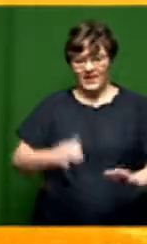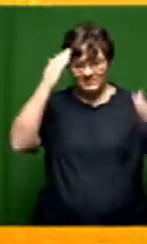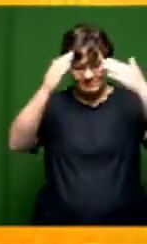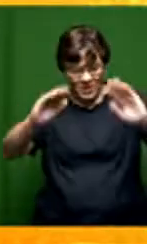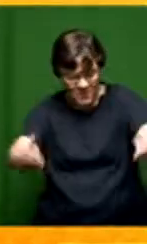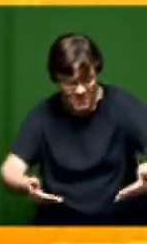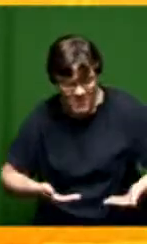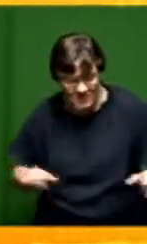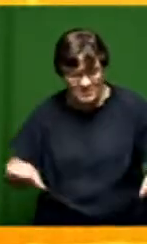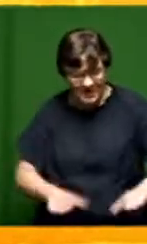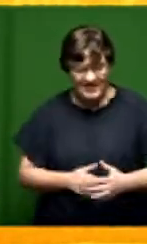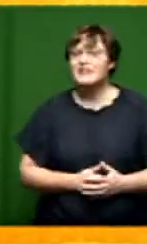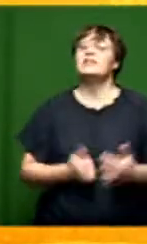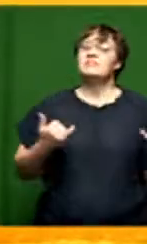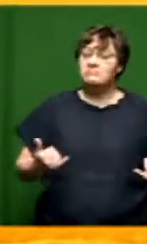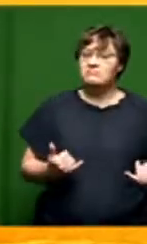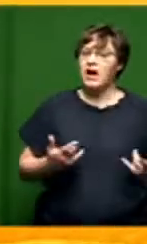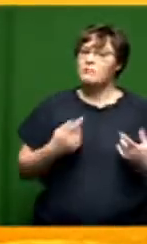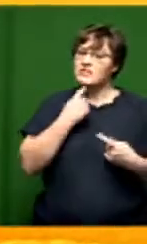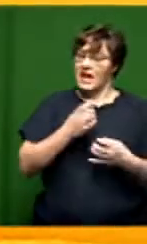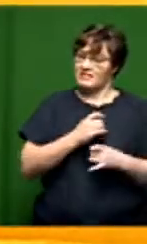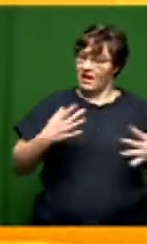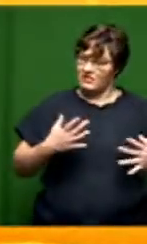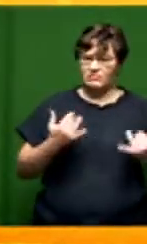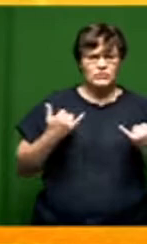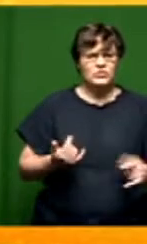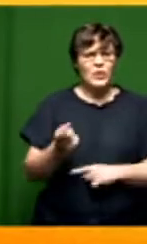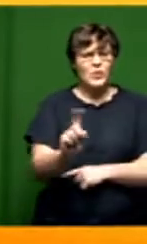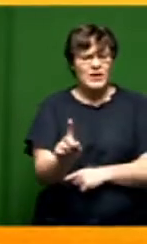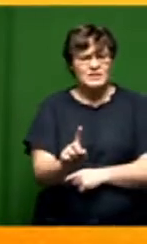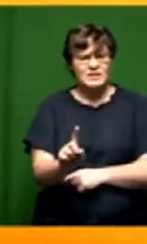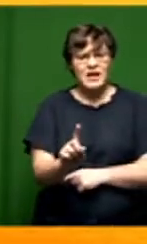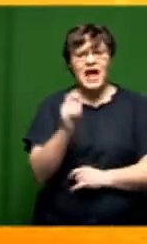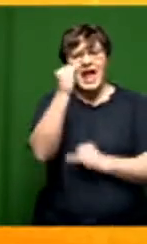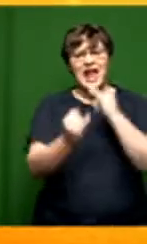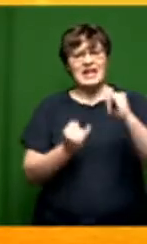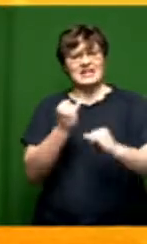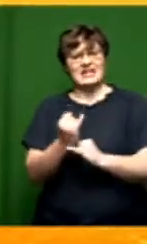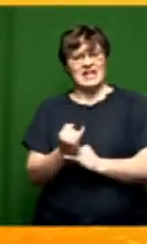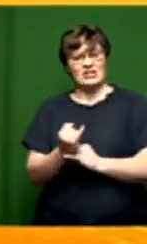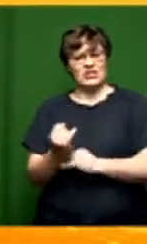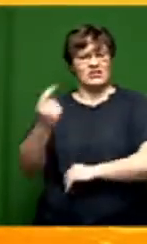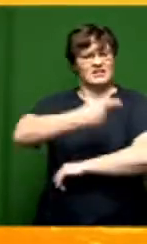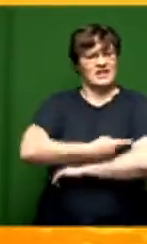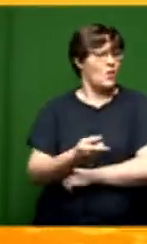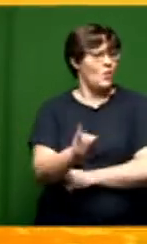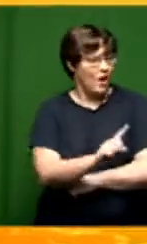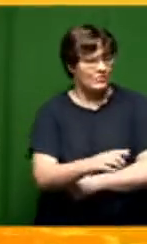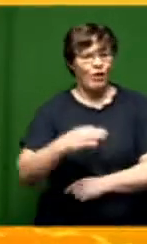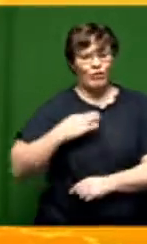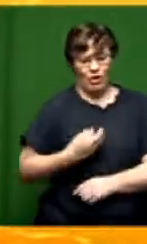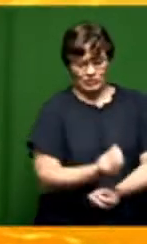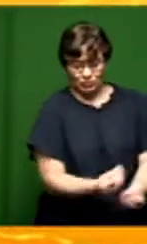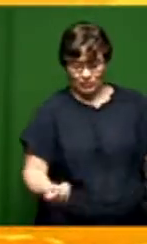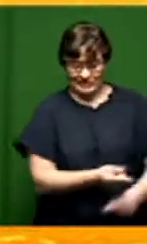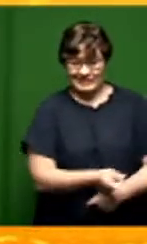And welcome back. Now, as we said right at the top of the show, today marks World International Day of the Girl Child. And evidence